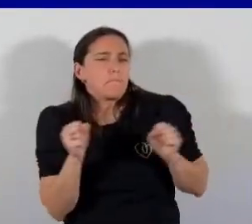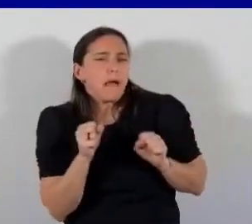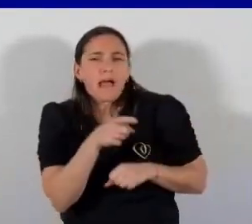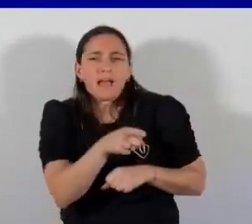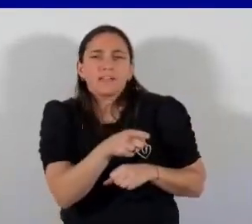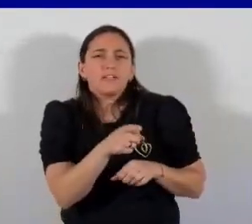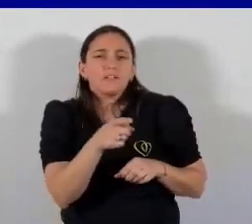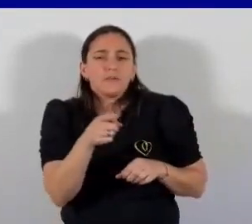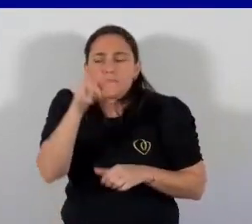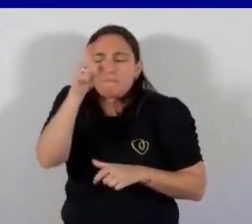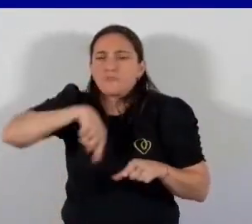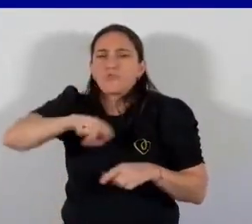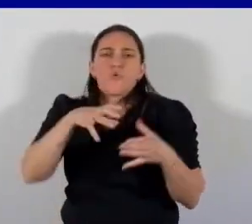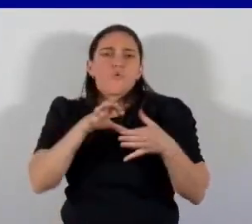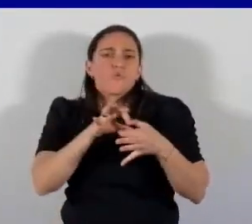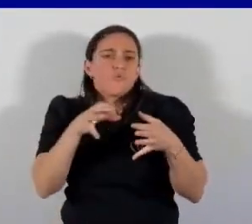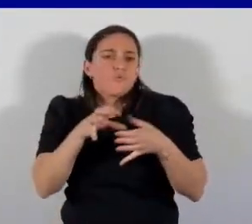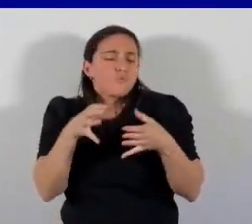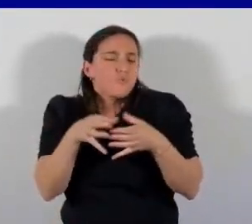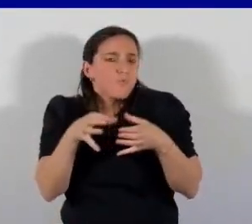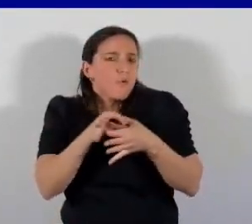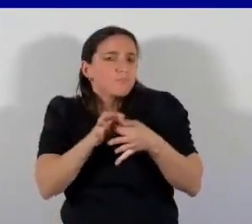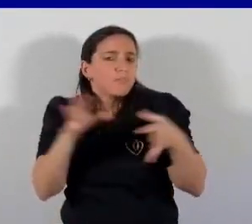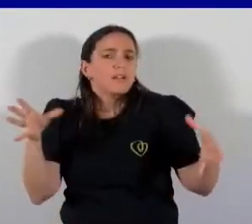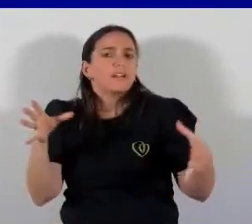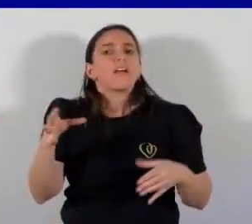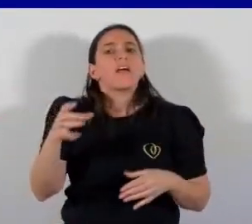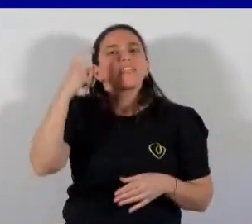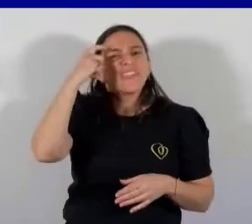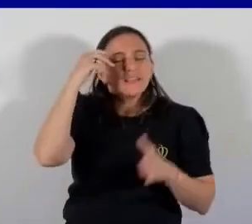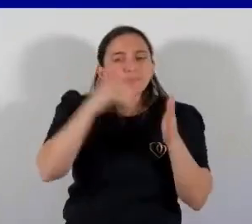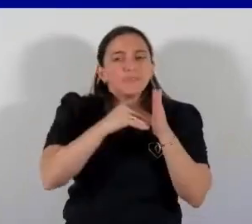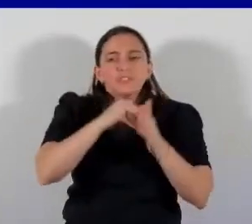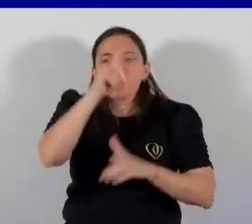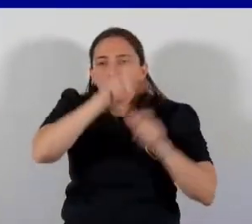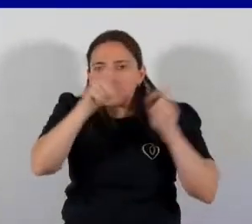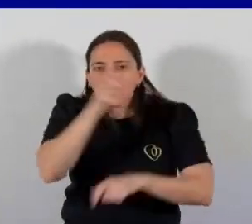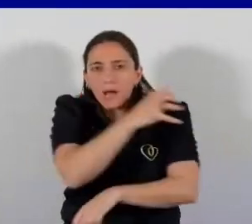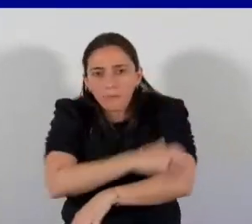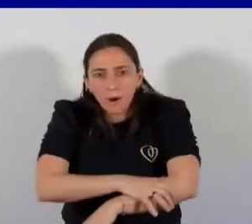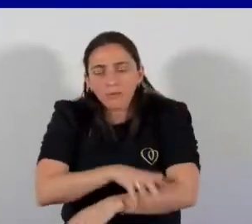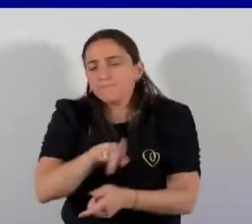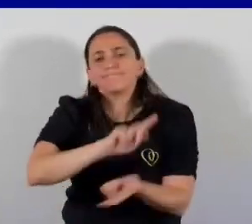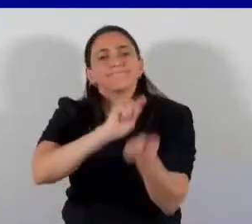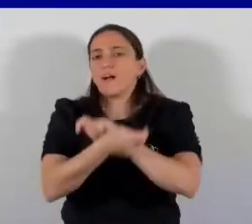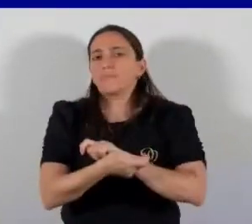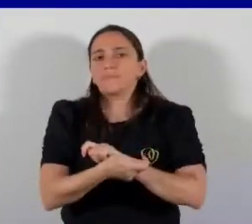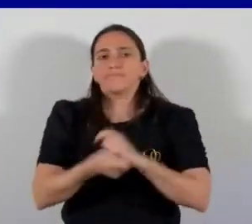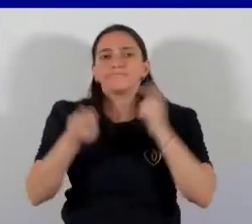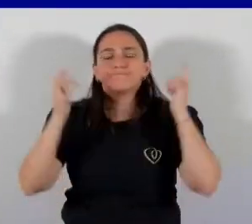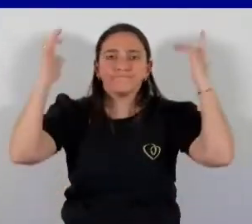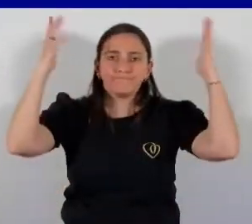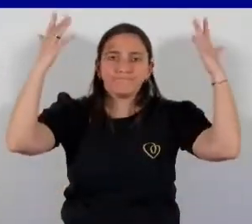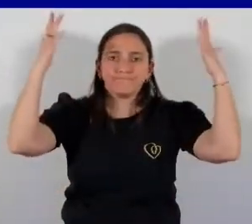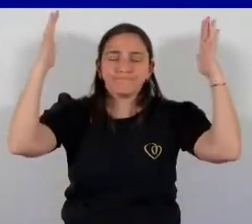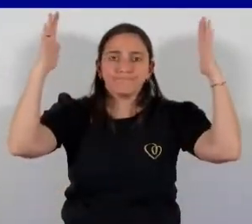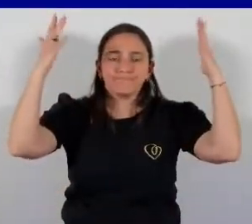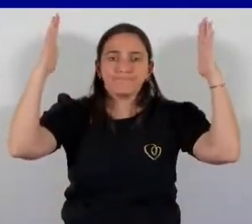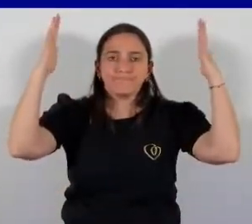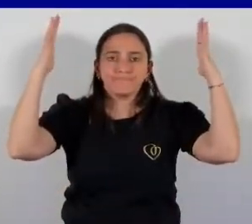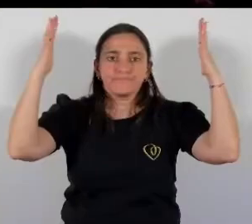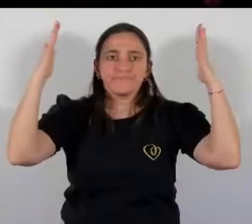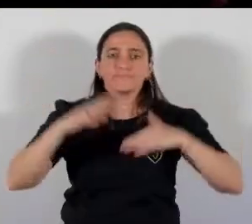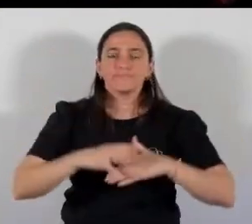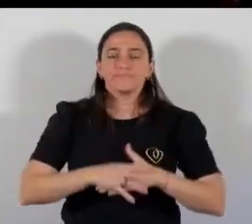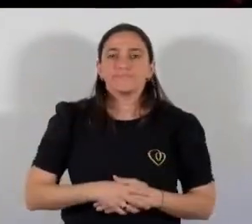economy. And in addition to all this, the cruel evil tyrants and horrible liberal libertarians took out more than 10